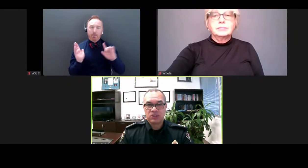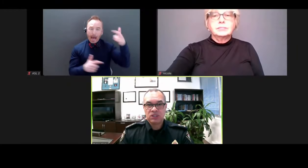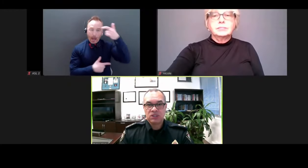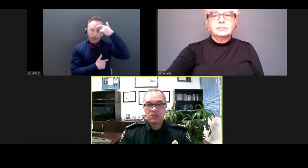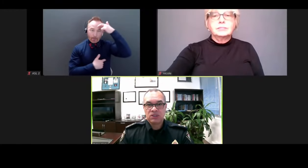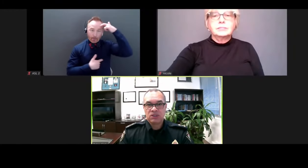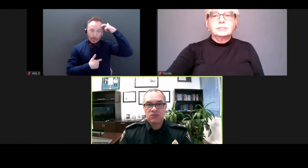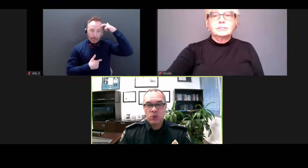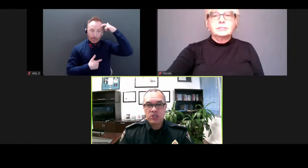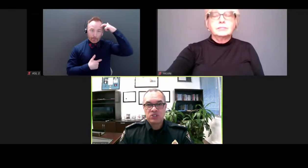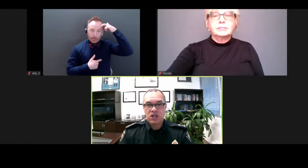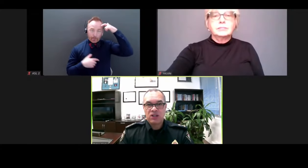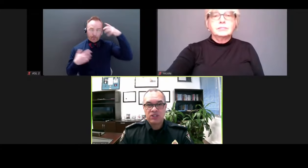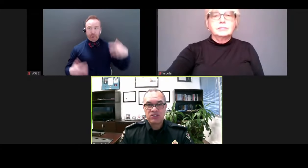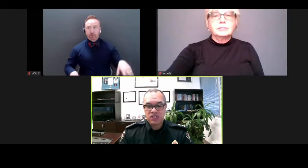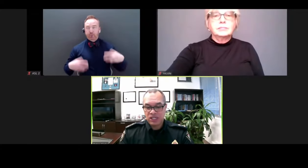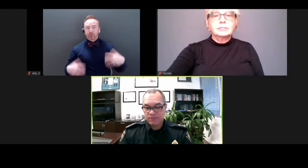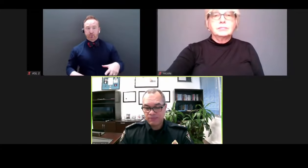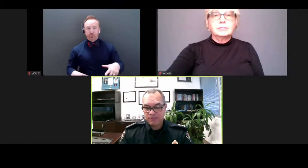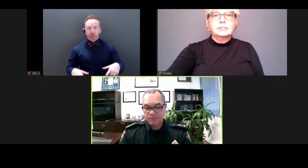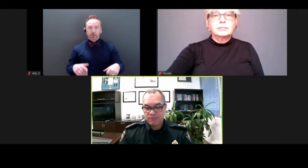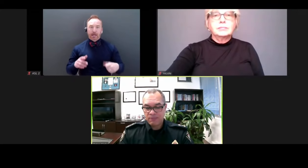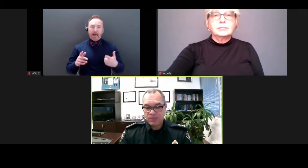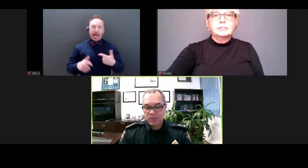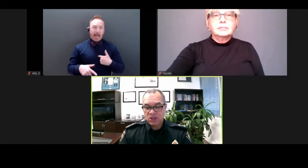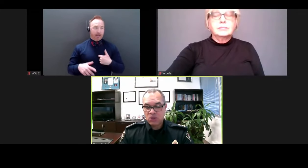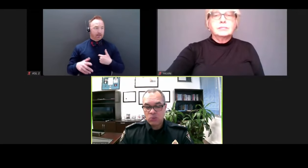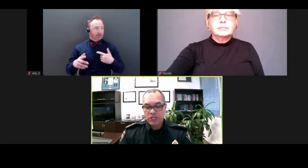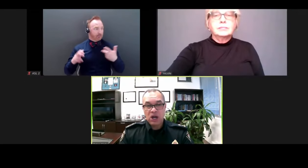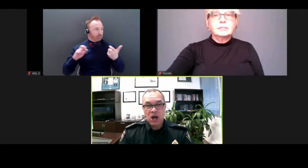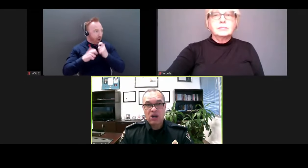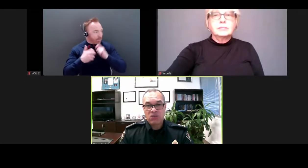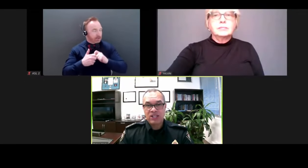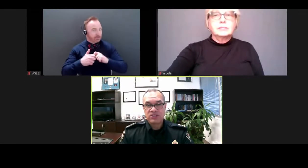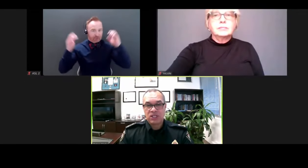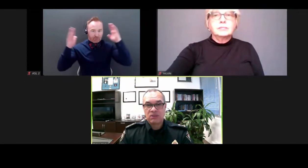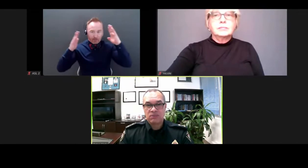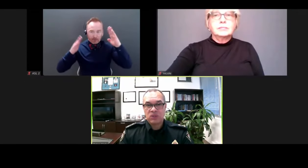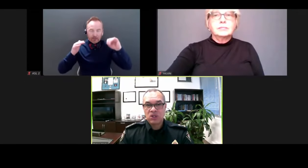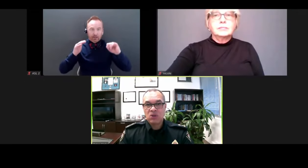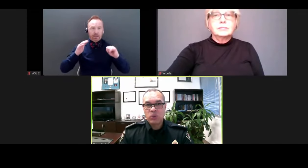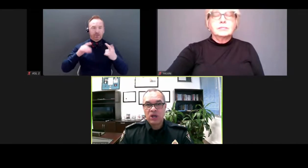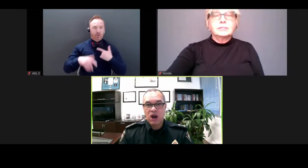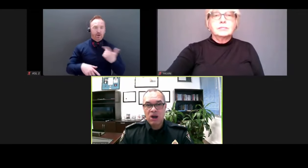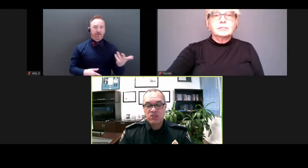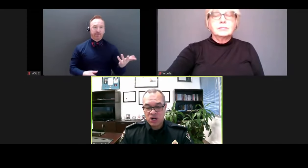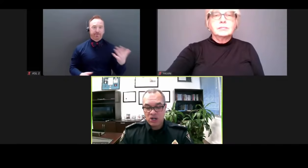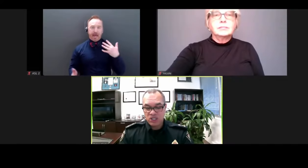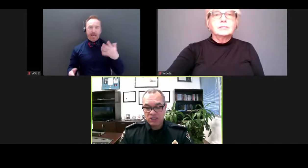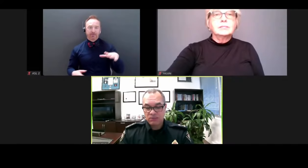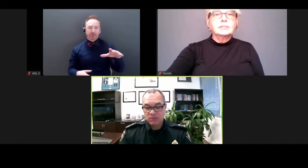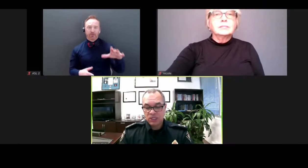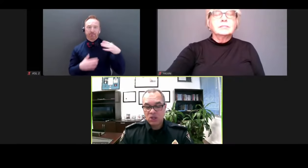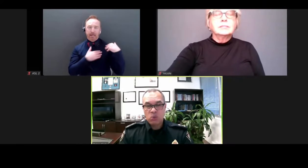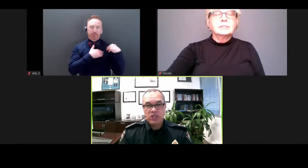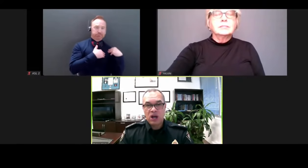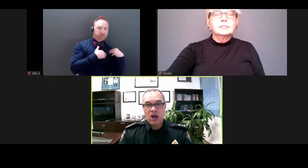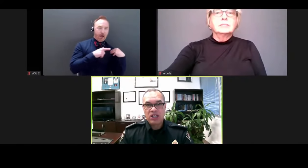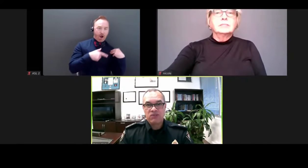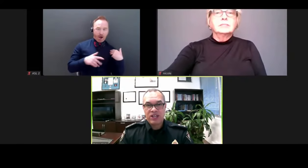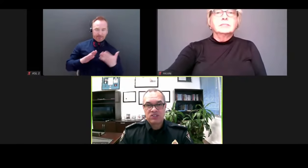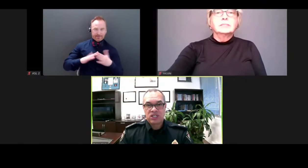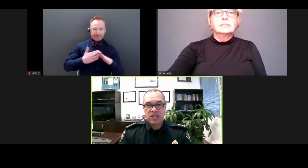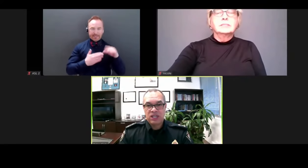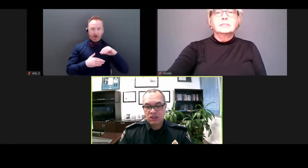troubles foisted on this city. We are arresting, we are charging, we